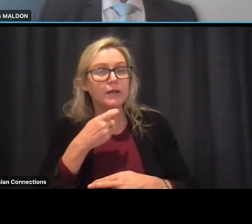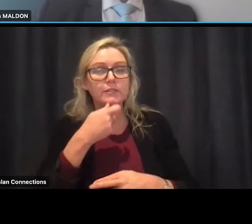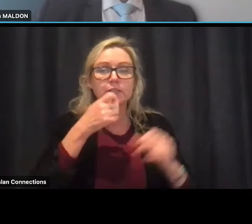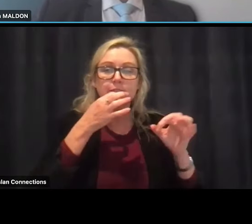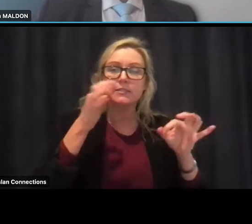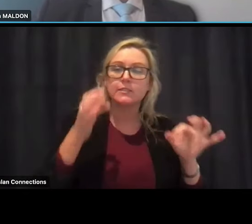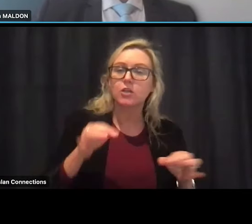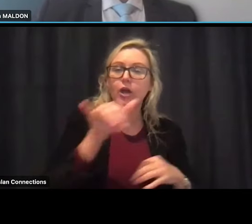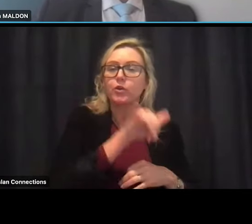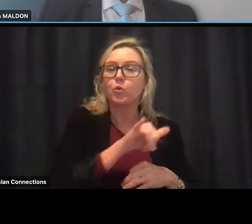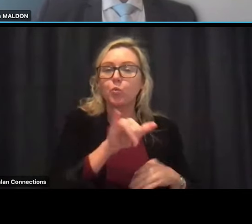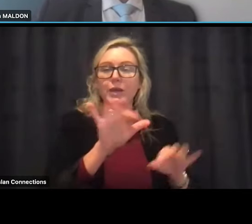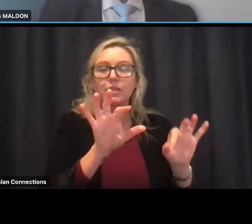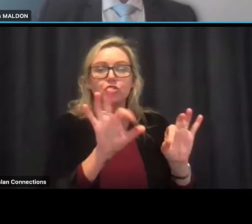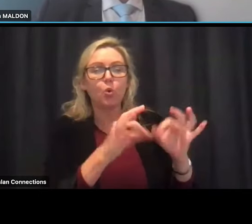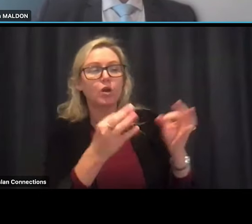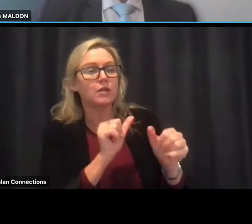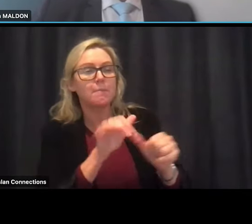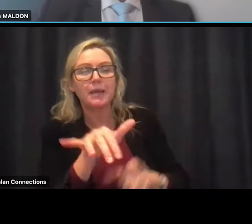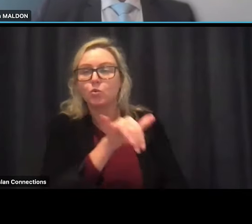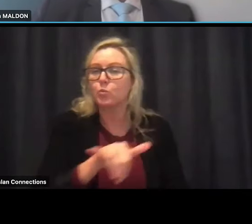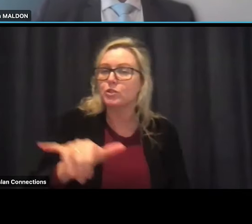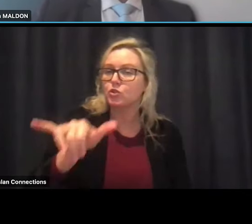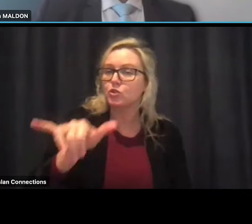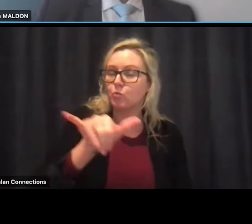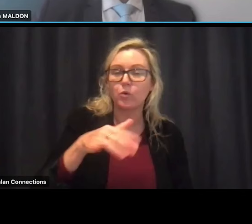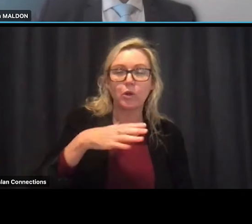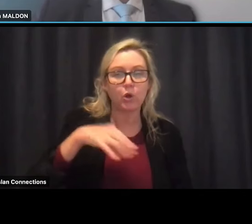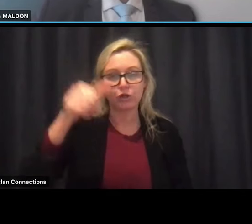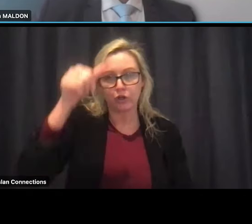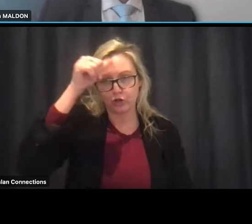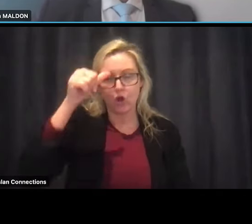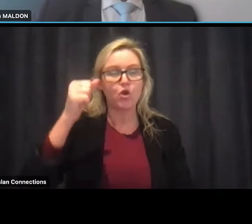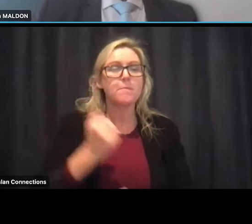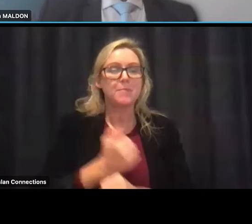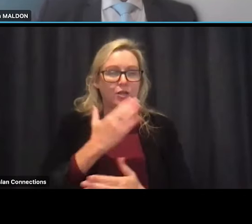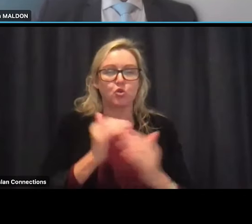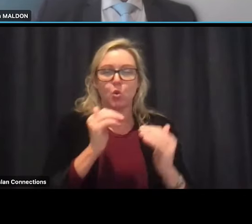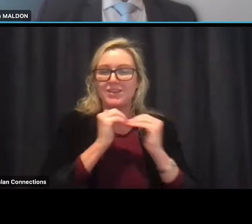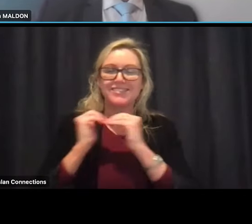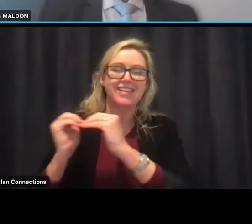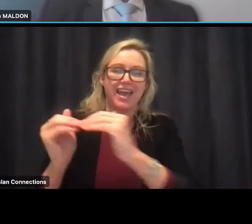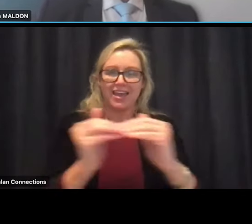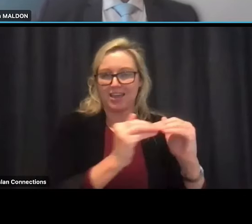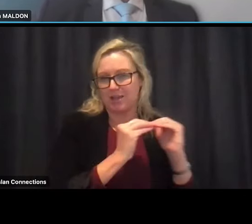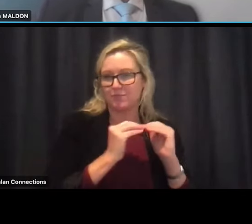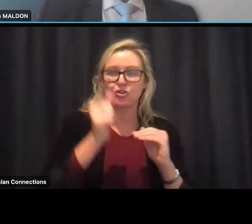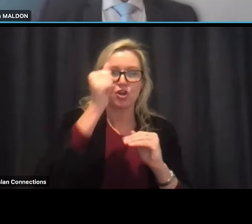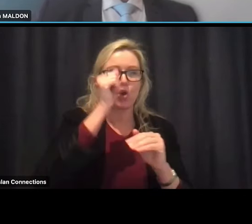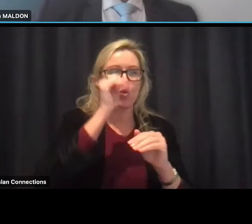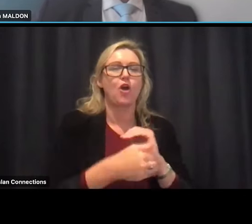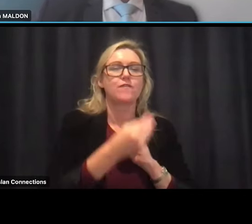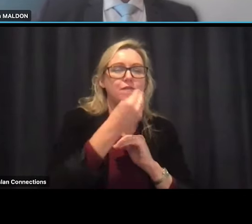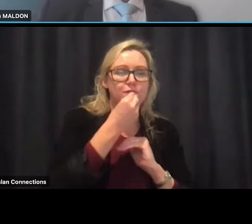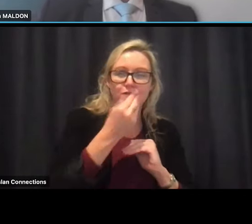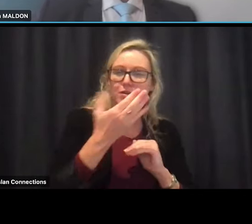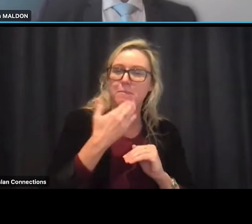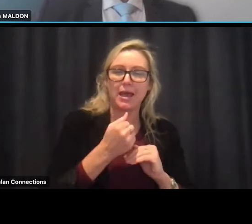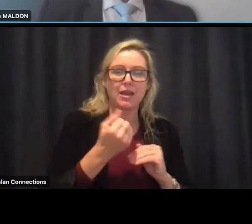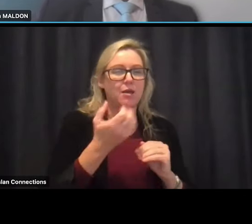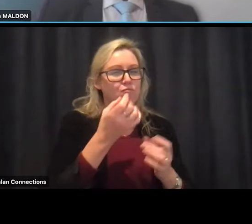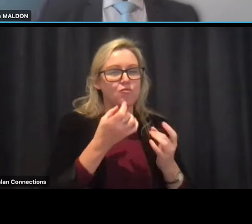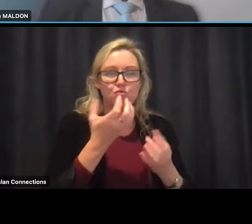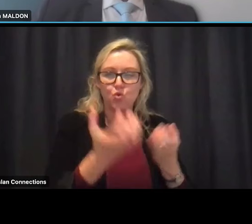ultimately leading to the improvement of resident nutritional outcomes, which is the goal that we both share. So therefore, from Q3, 6 months